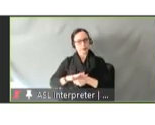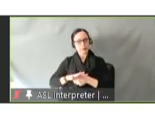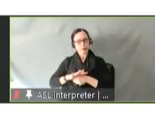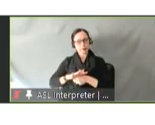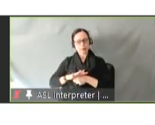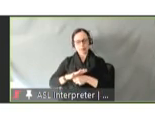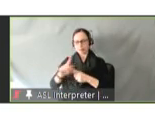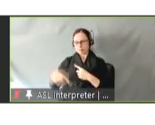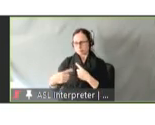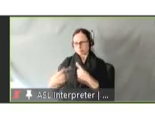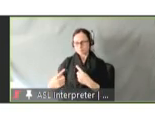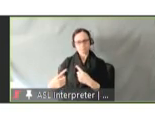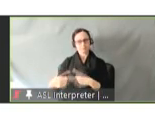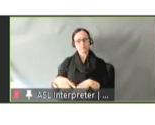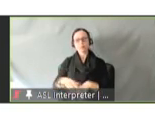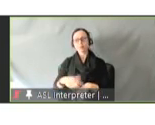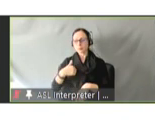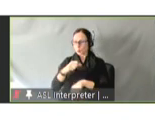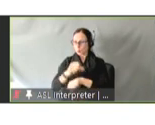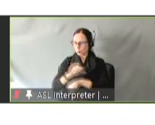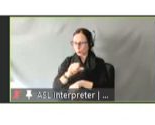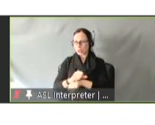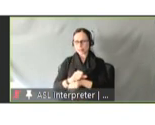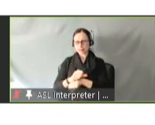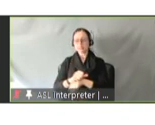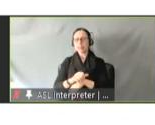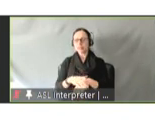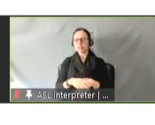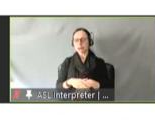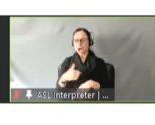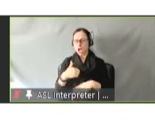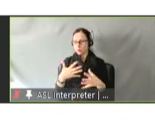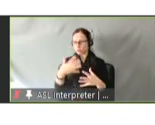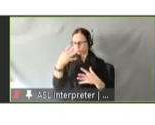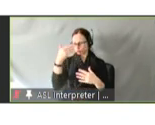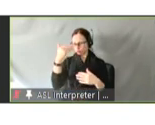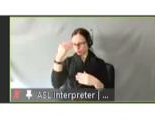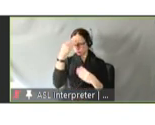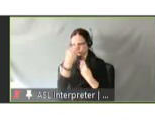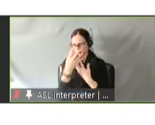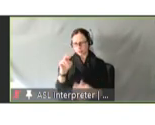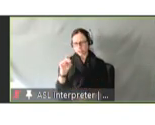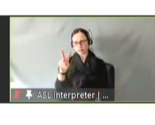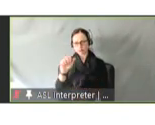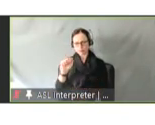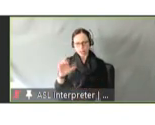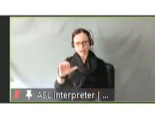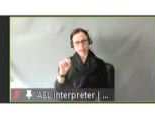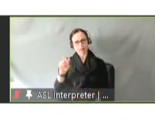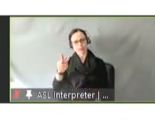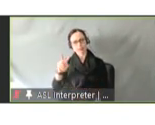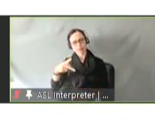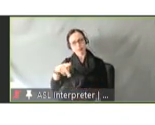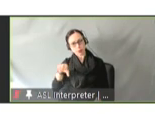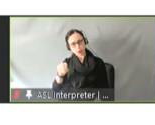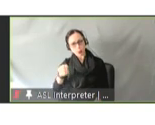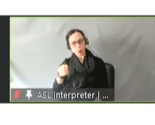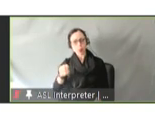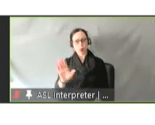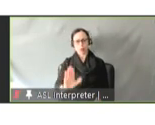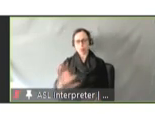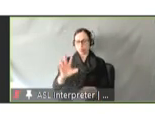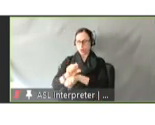space. And I do actually want to acknowledge the important work of NVAC and NVPO in setting up